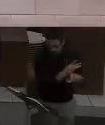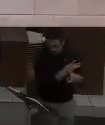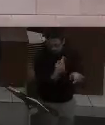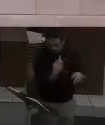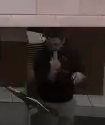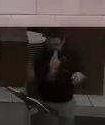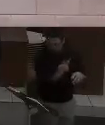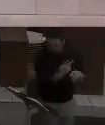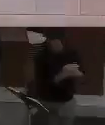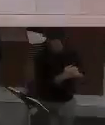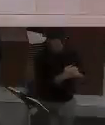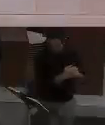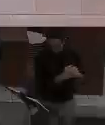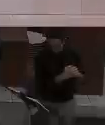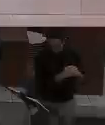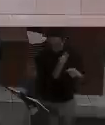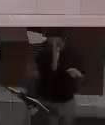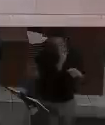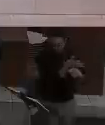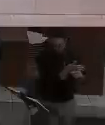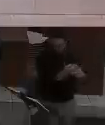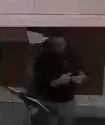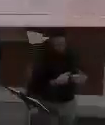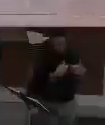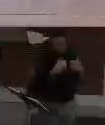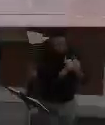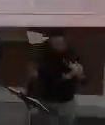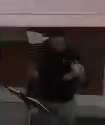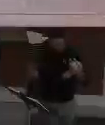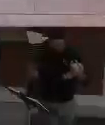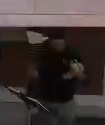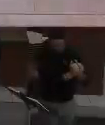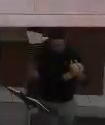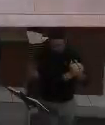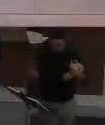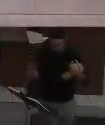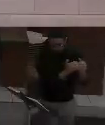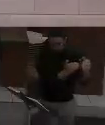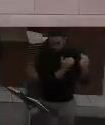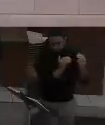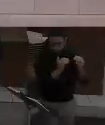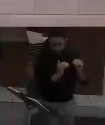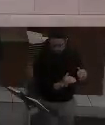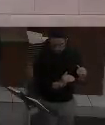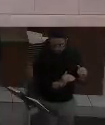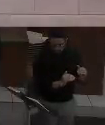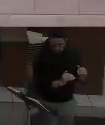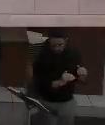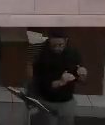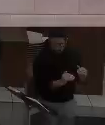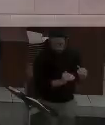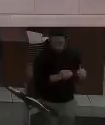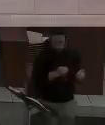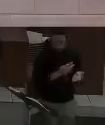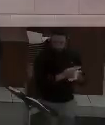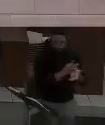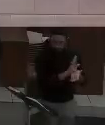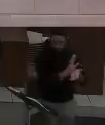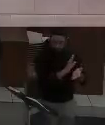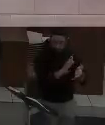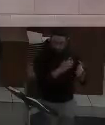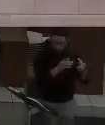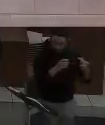all creation lives in harmony. We affirm your charge to all humanity to care for the land,